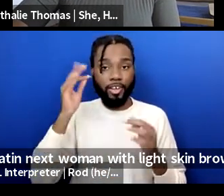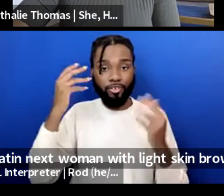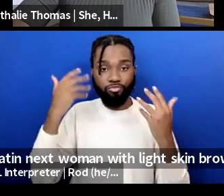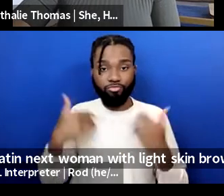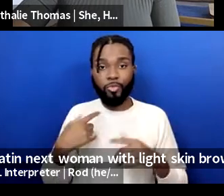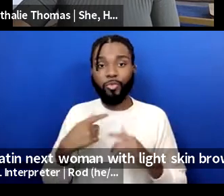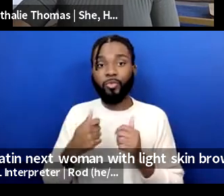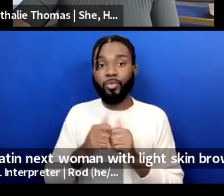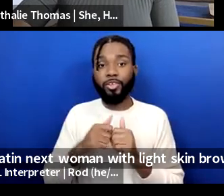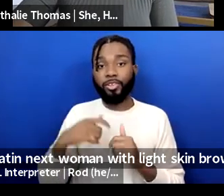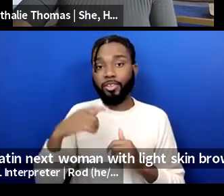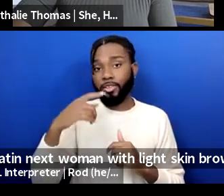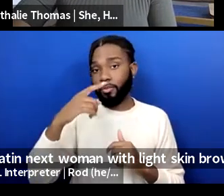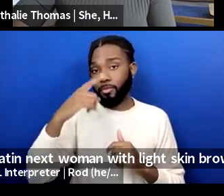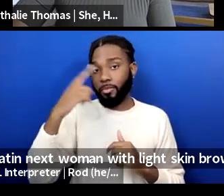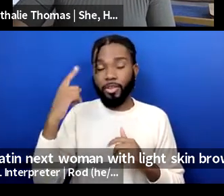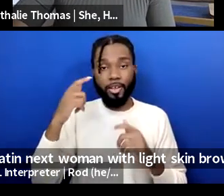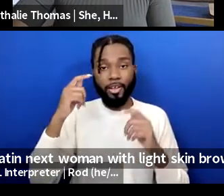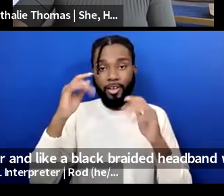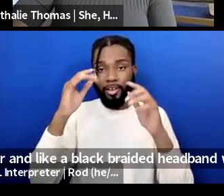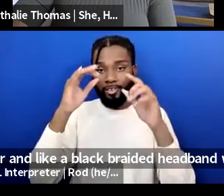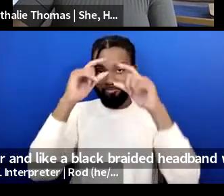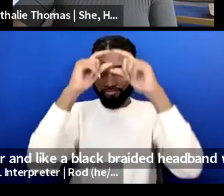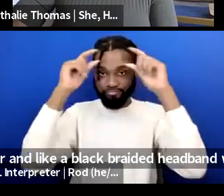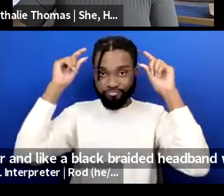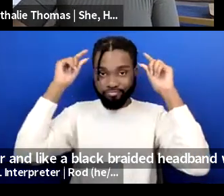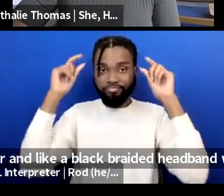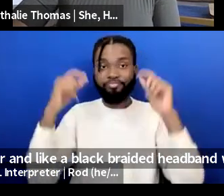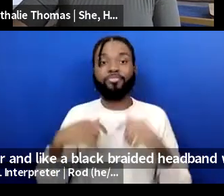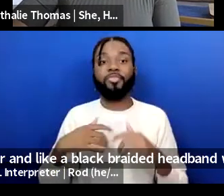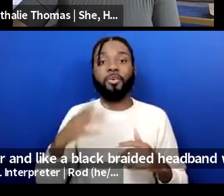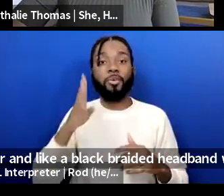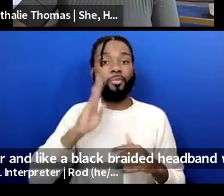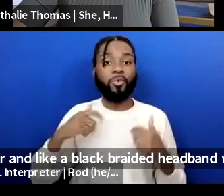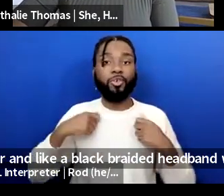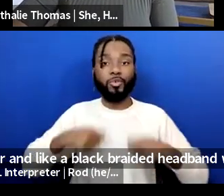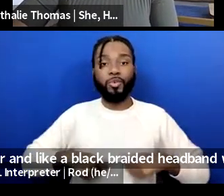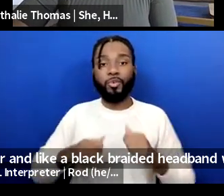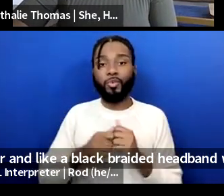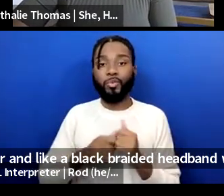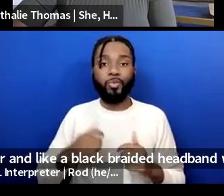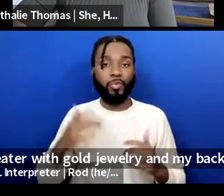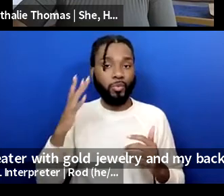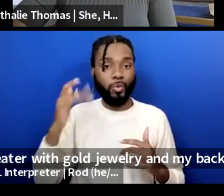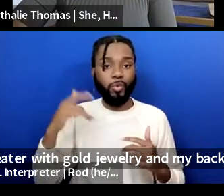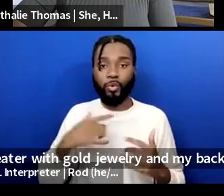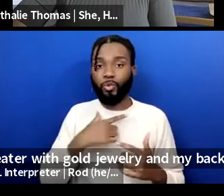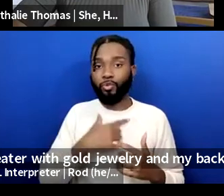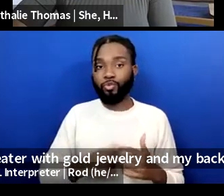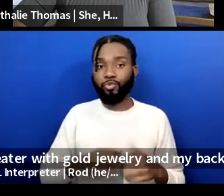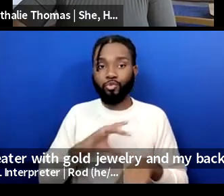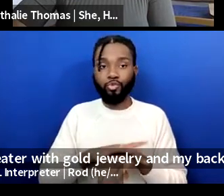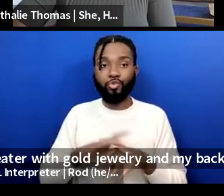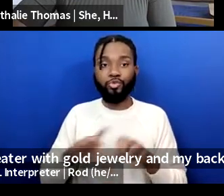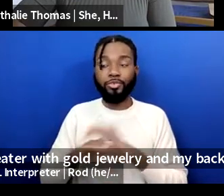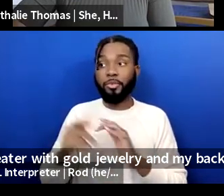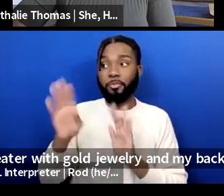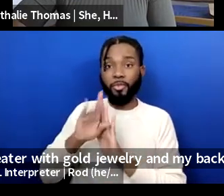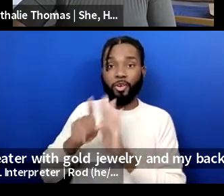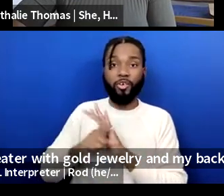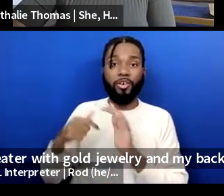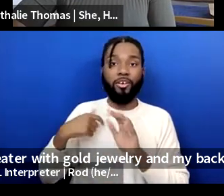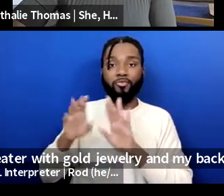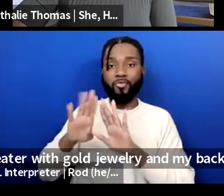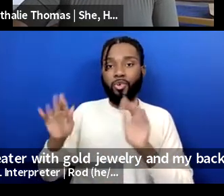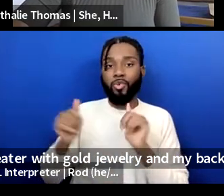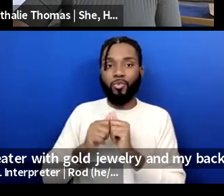wearing a brown sweater with gold jewelry. And my background is a white wall with like a bunch of artwork on it and like a